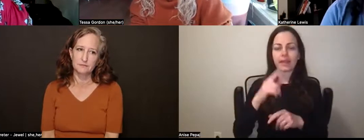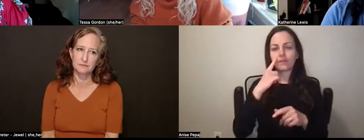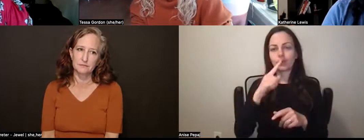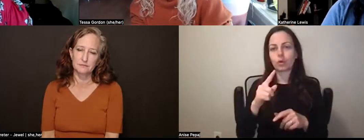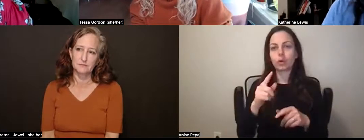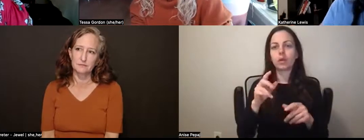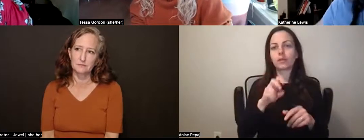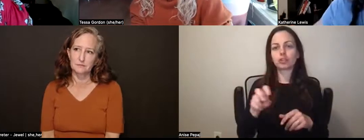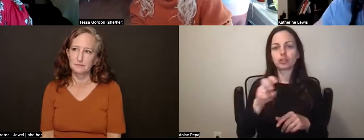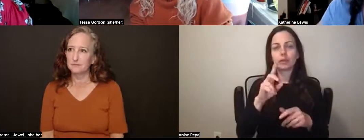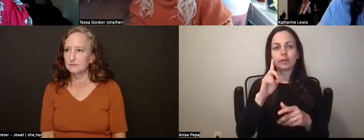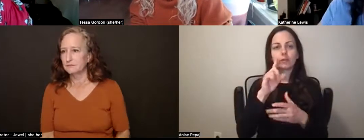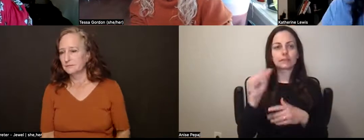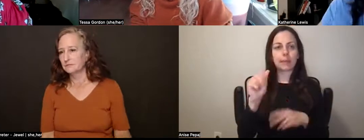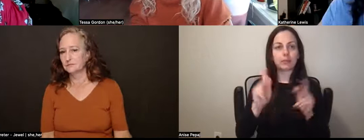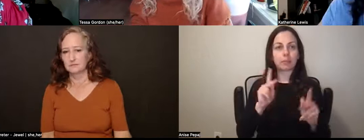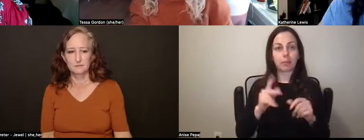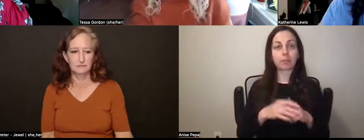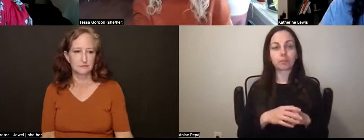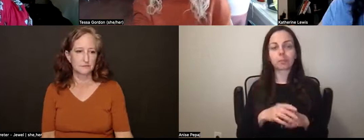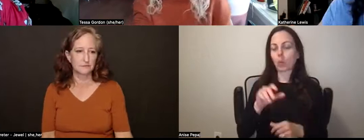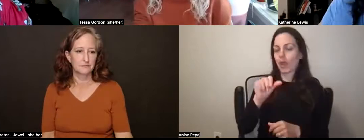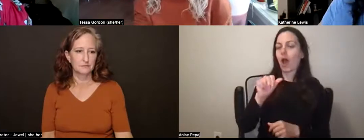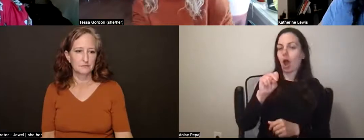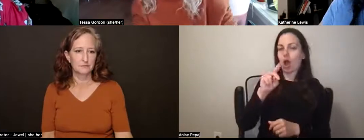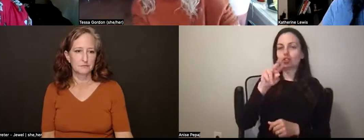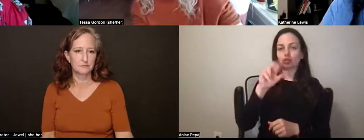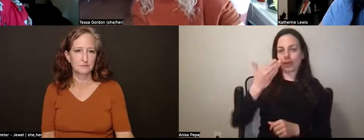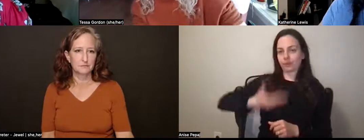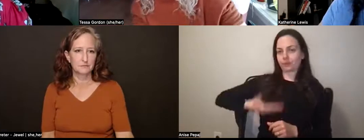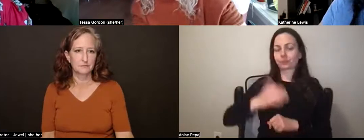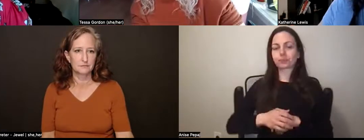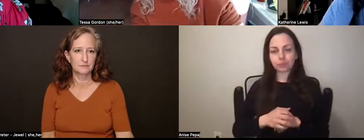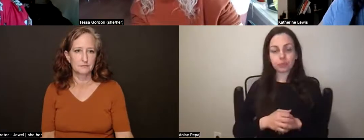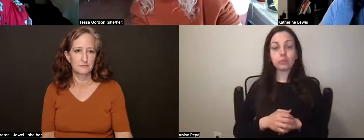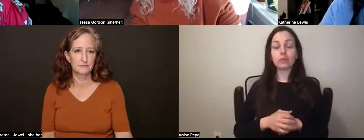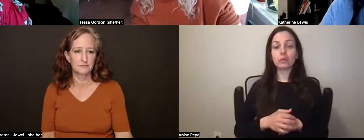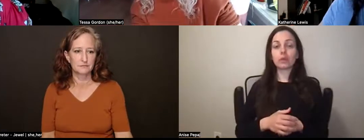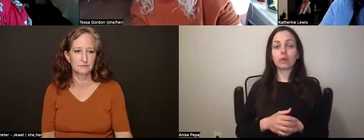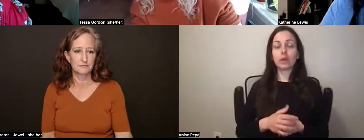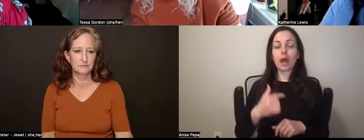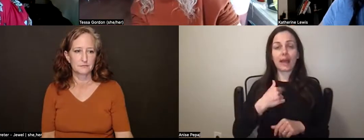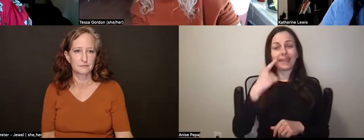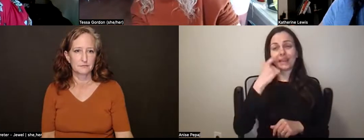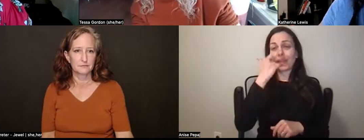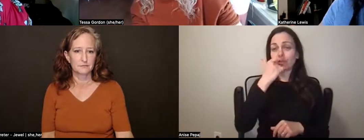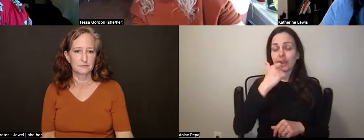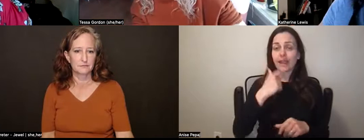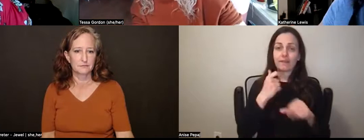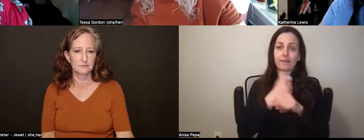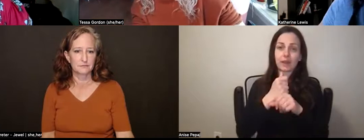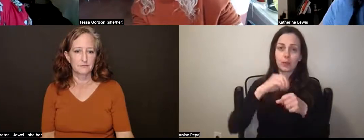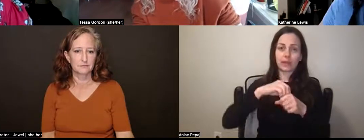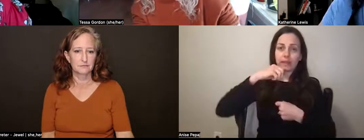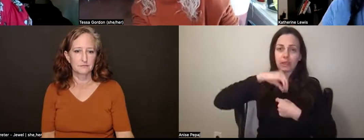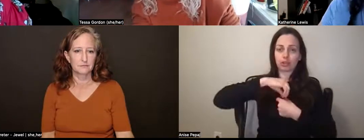folks? So I'm going to jump right in. This is Andrea speaking. So I think every day I fight with internalized